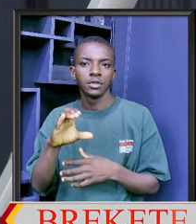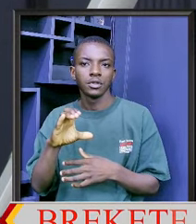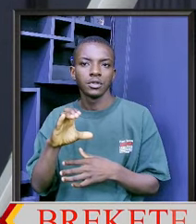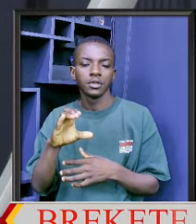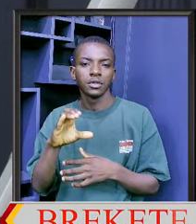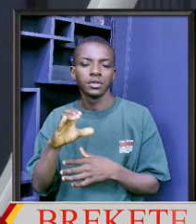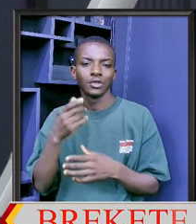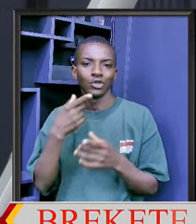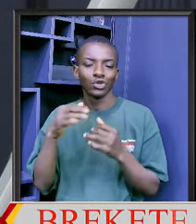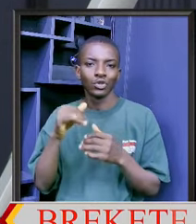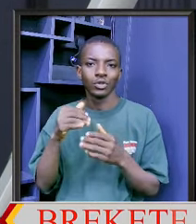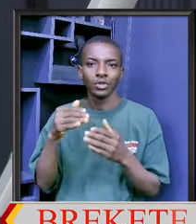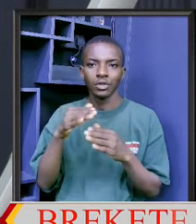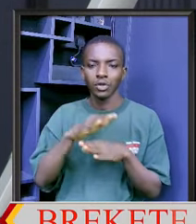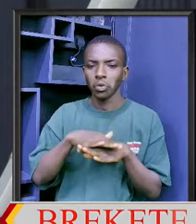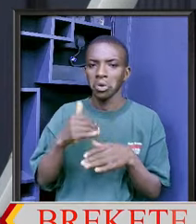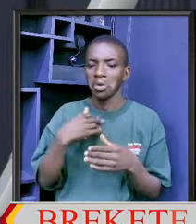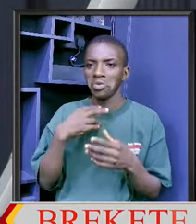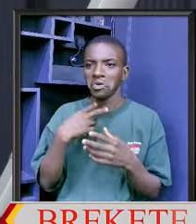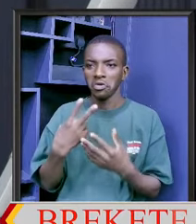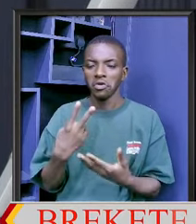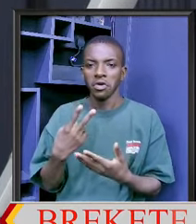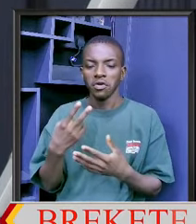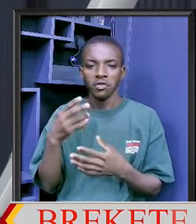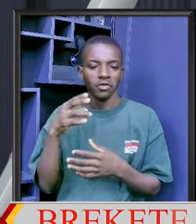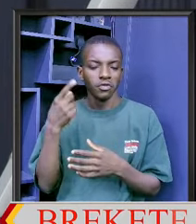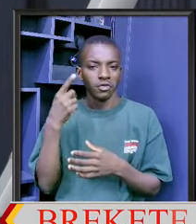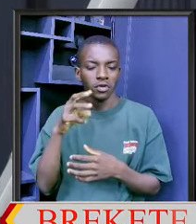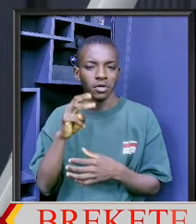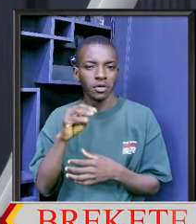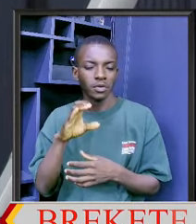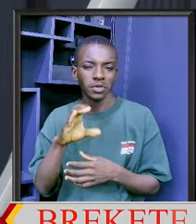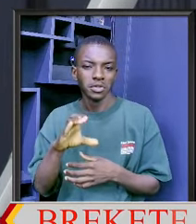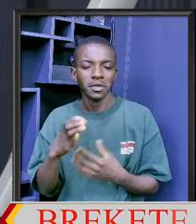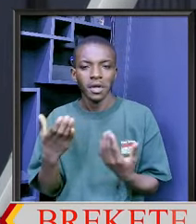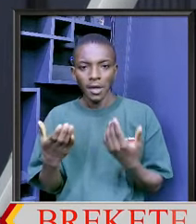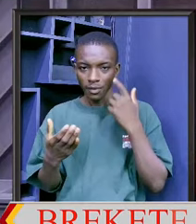Distinguished guests, ladies and gentlemen. And you don't get the voice for the MC.